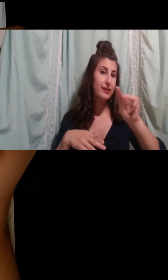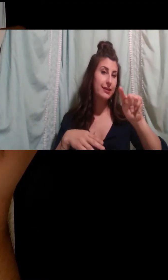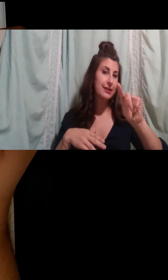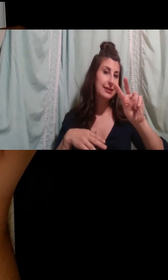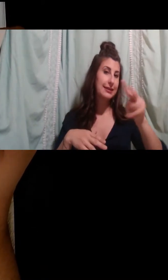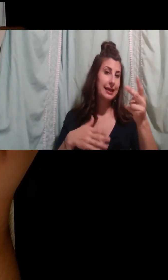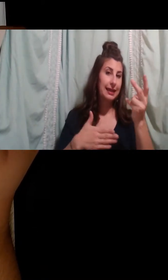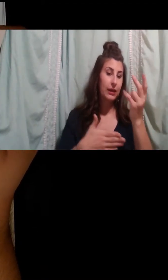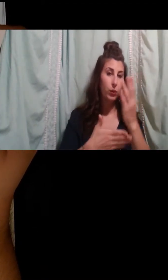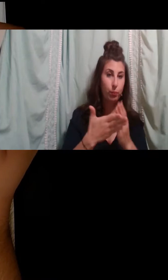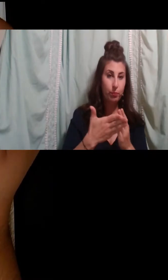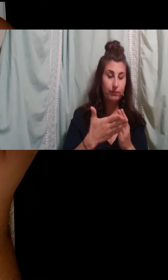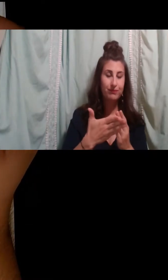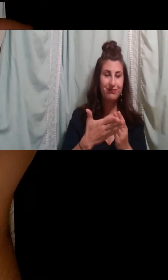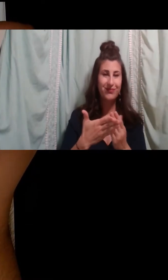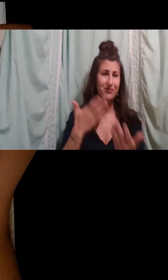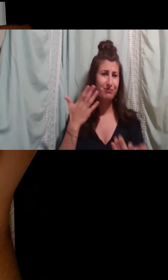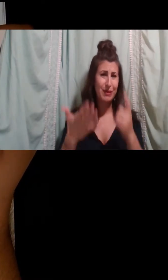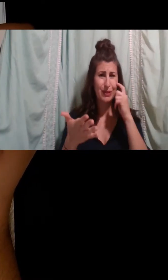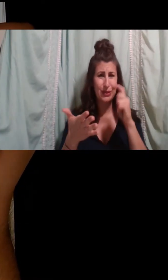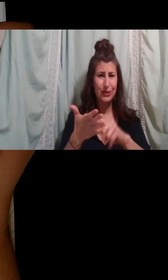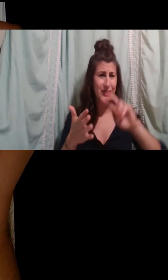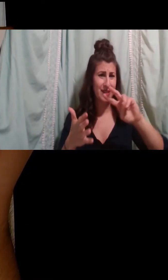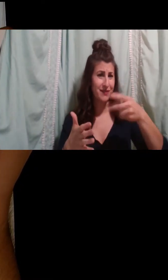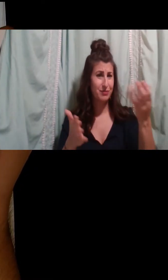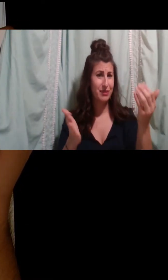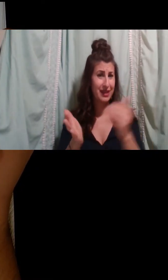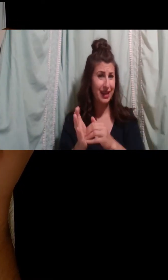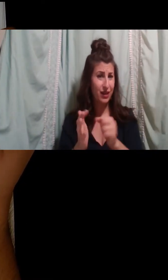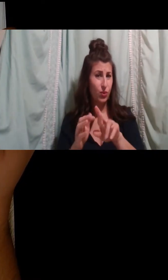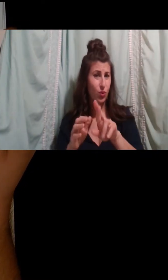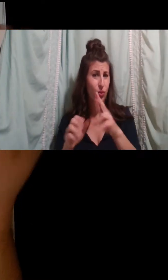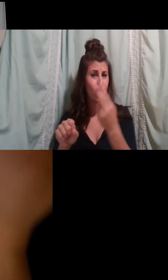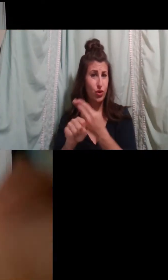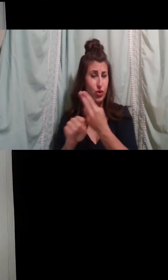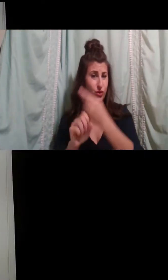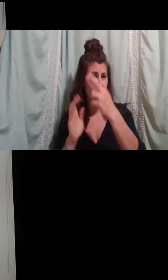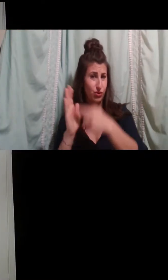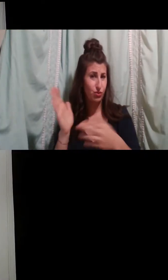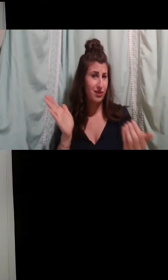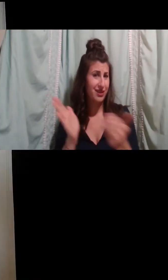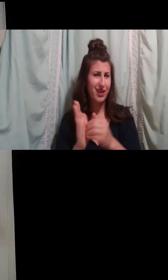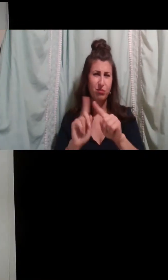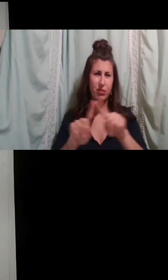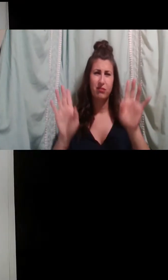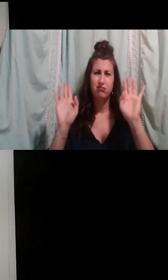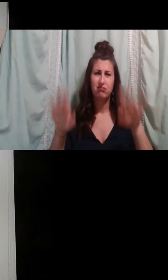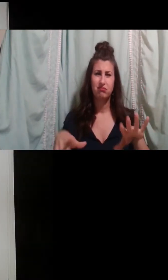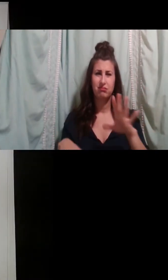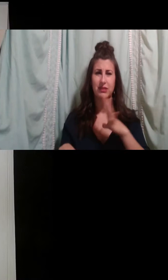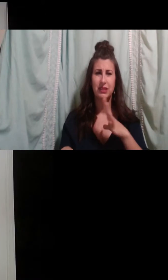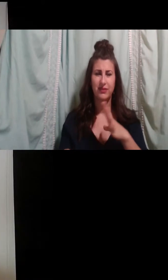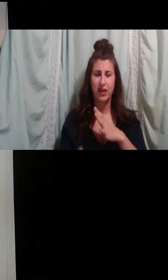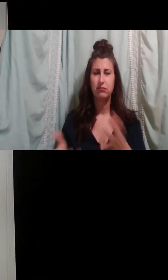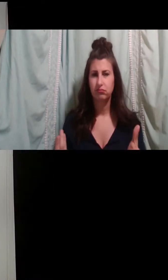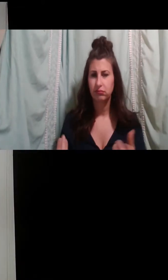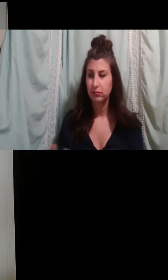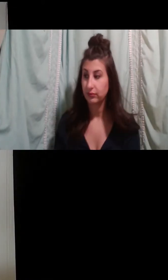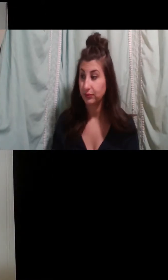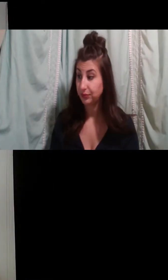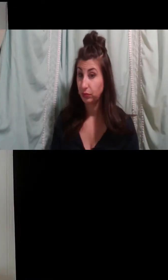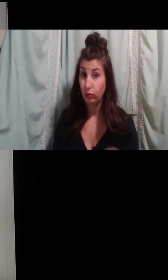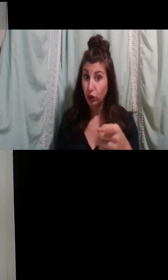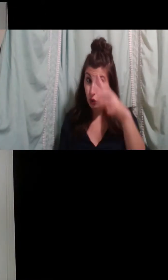way or the second way, you may find that you may have to flip again or use the rule again, but that's okay.